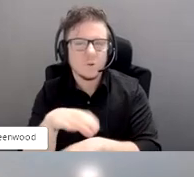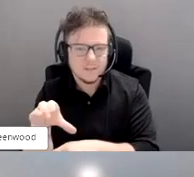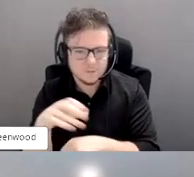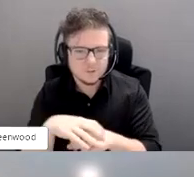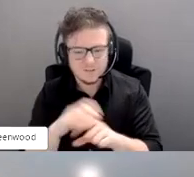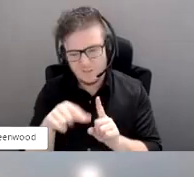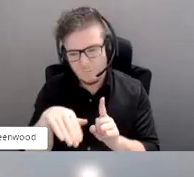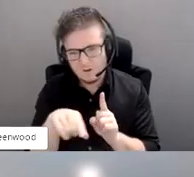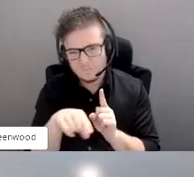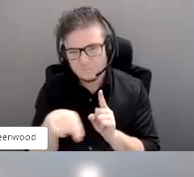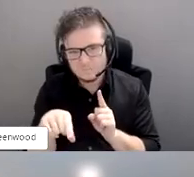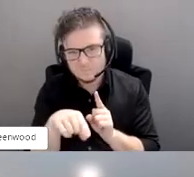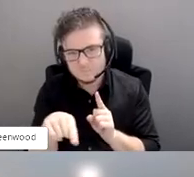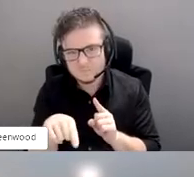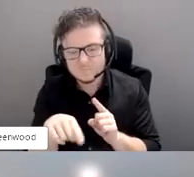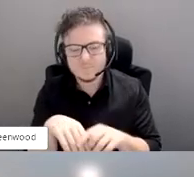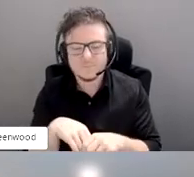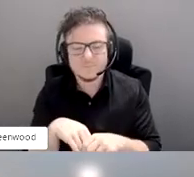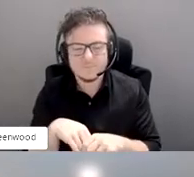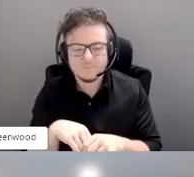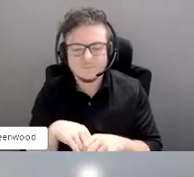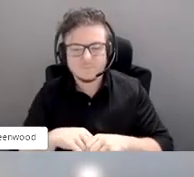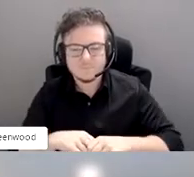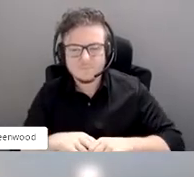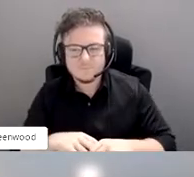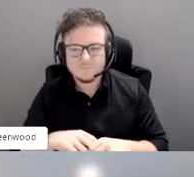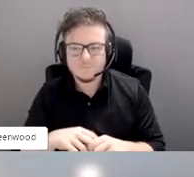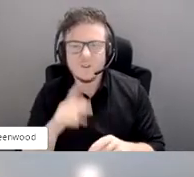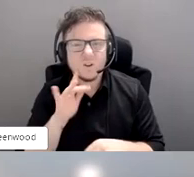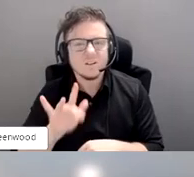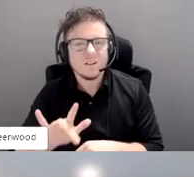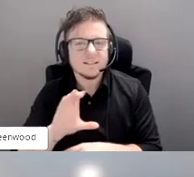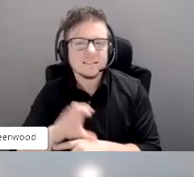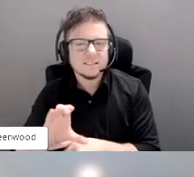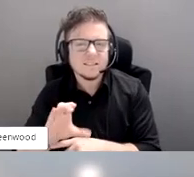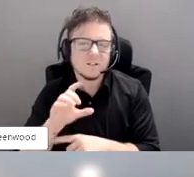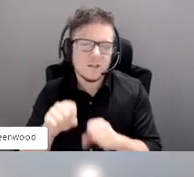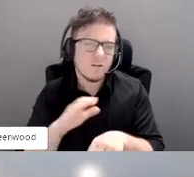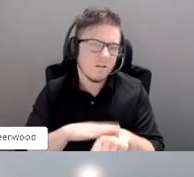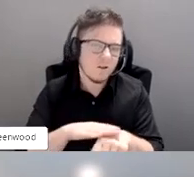bottom screen of yours, and it's you can turn that on or off at your own